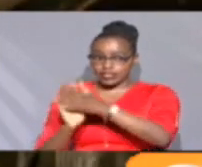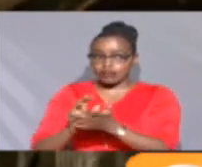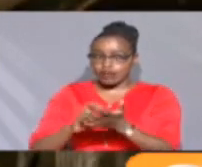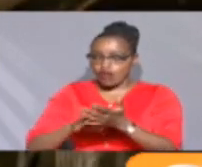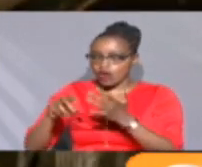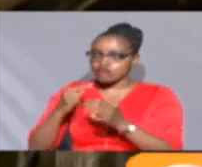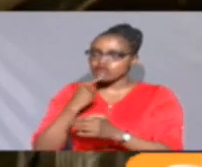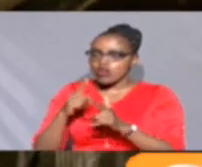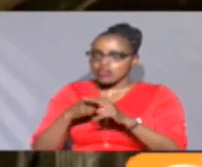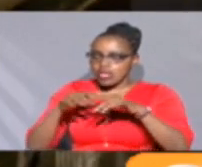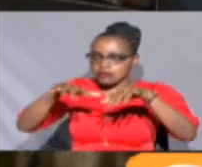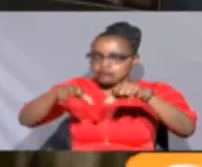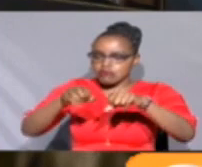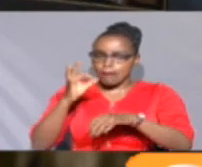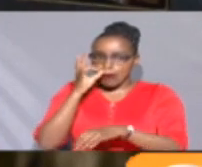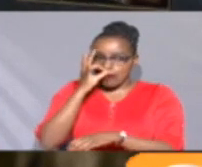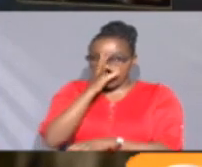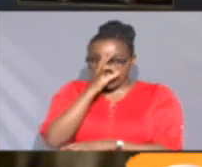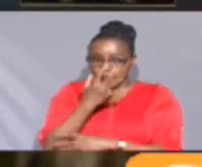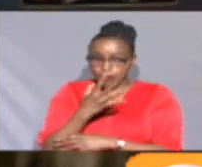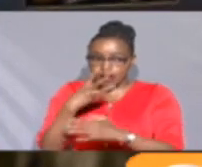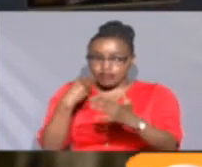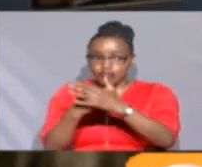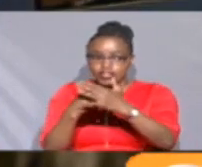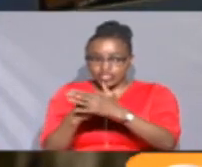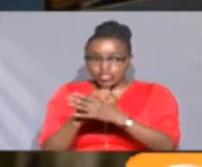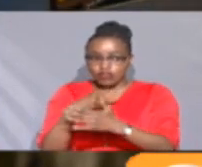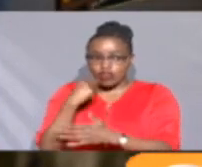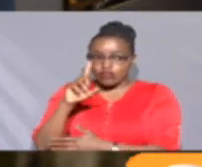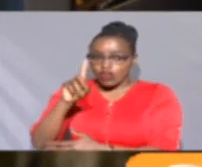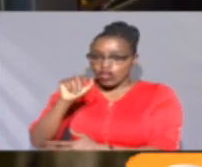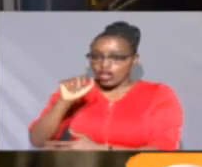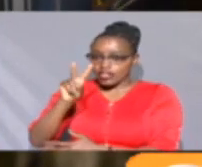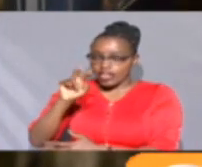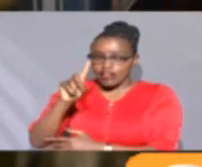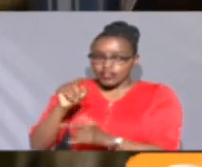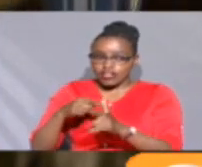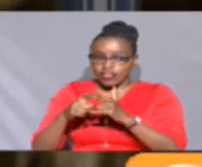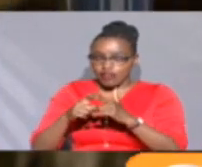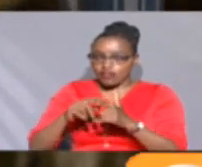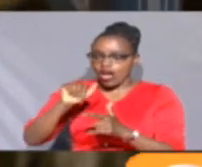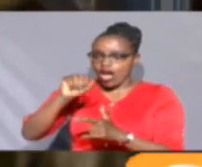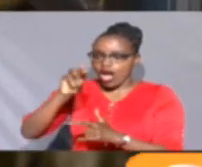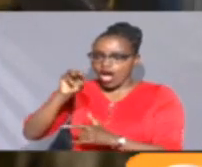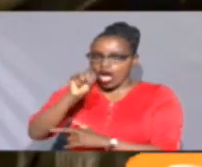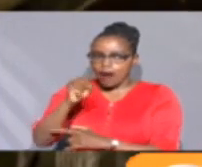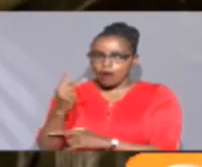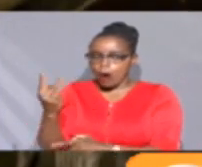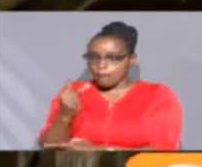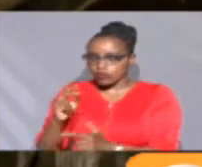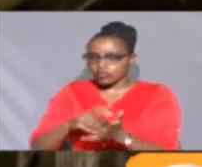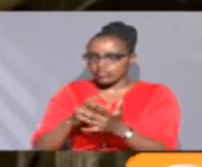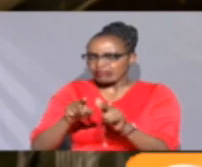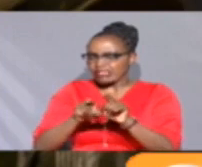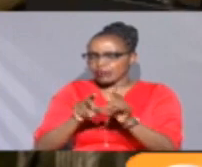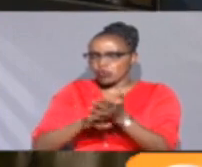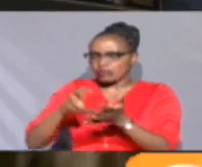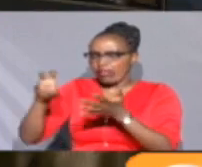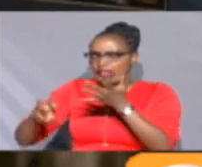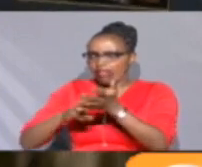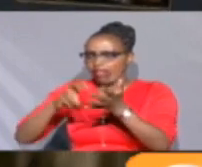Moi, enter Mwai Kibaki. His inaugural finance minister was David Muraria, followed by Amos Kimunya, both whose exit was